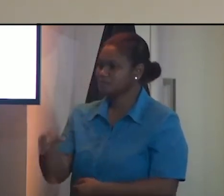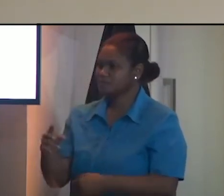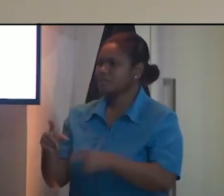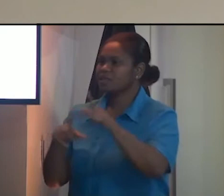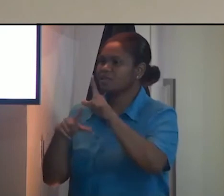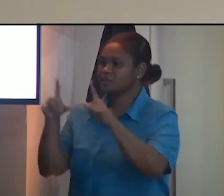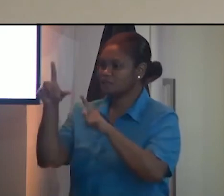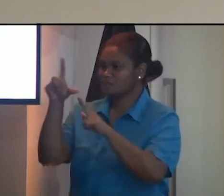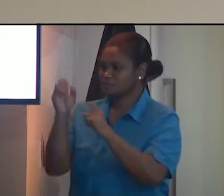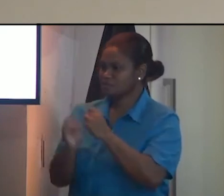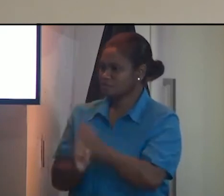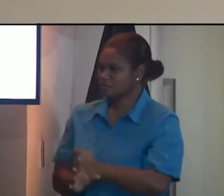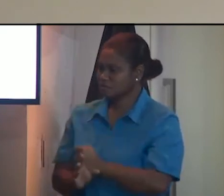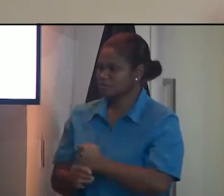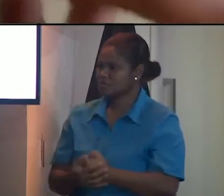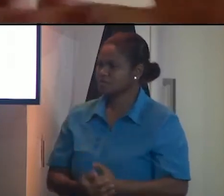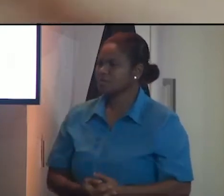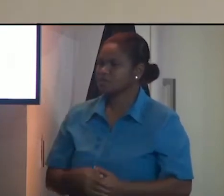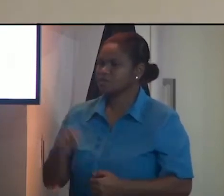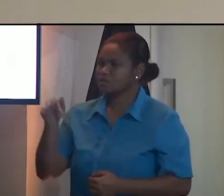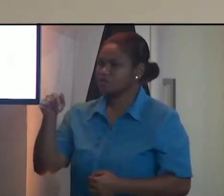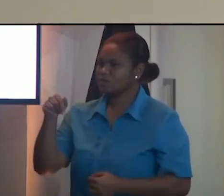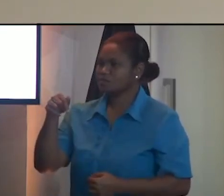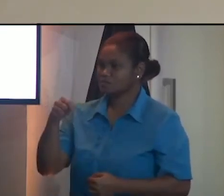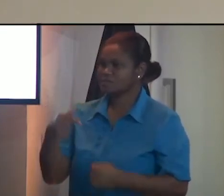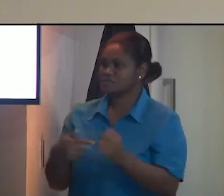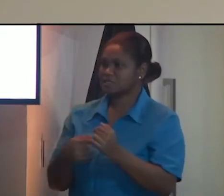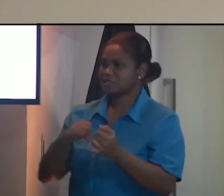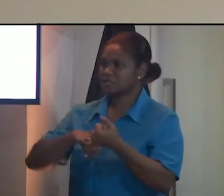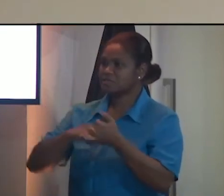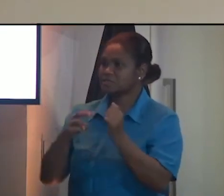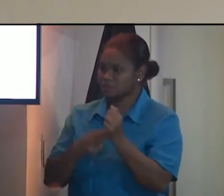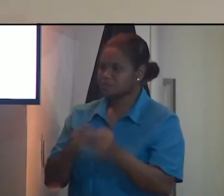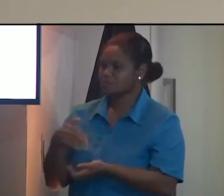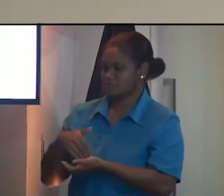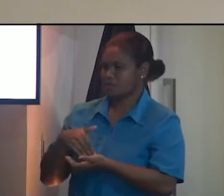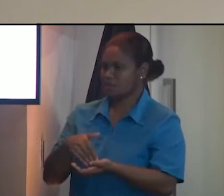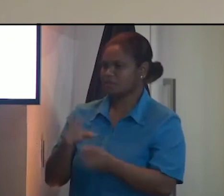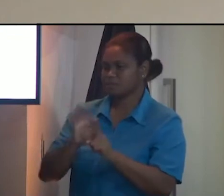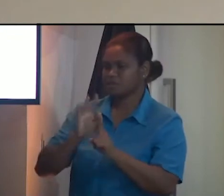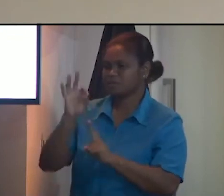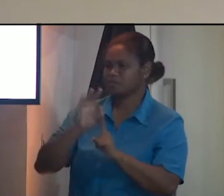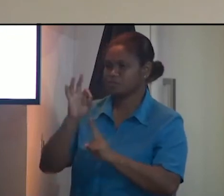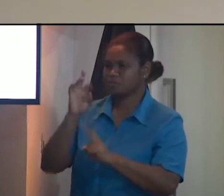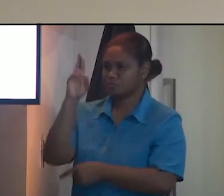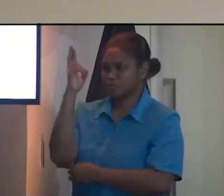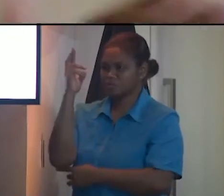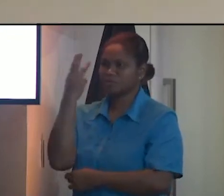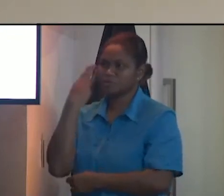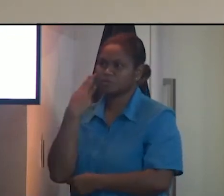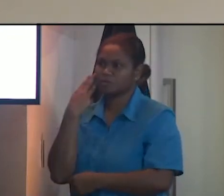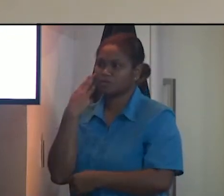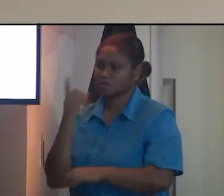temporary special measures is a mechanism that is going to be, that will help this process of improving representation of women in parliament.